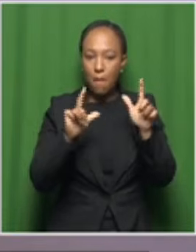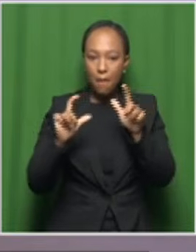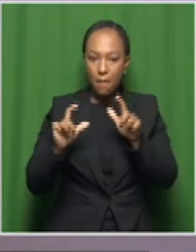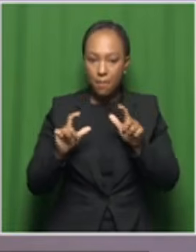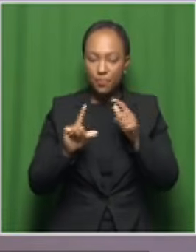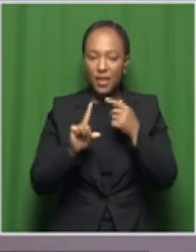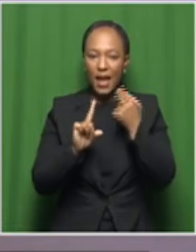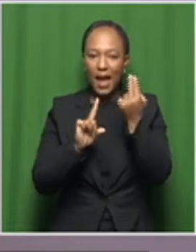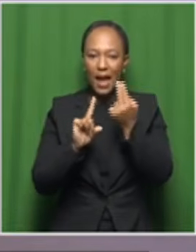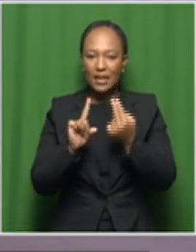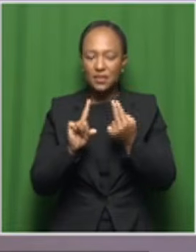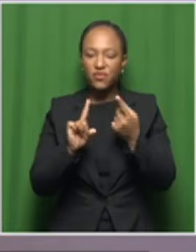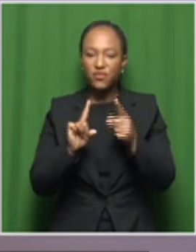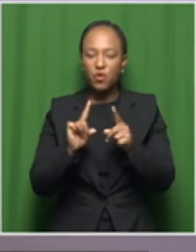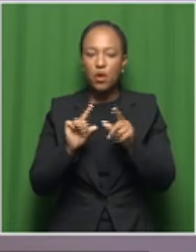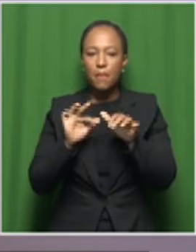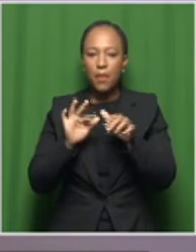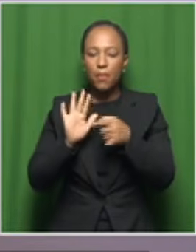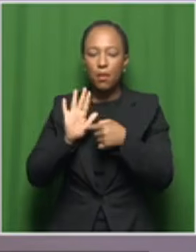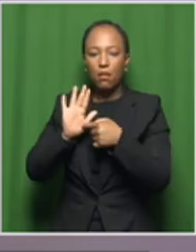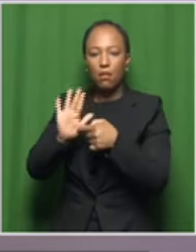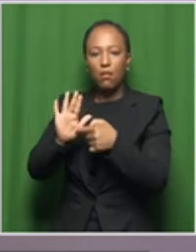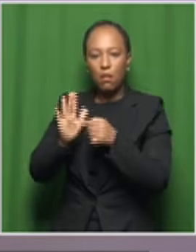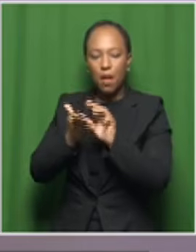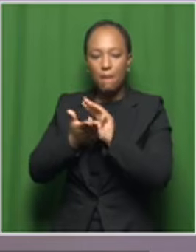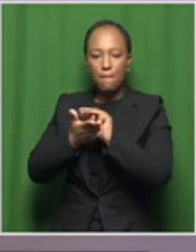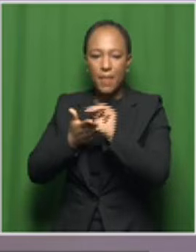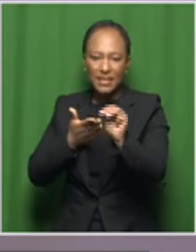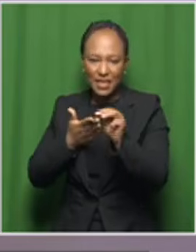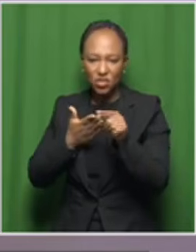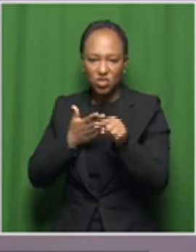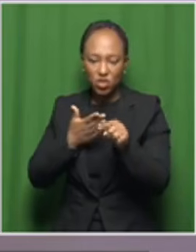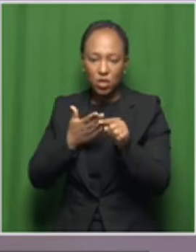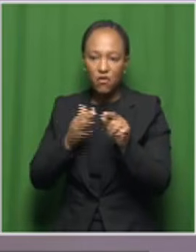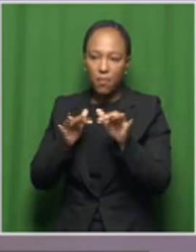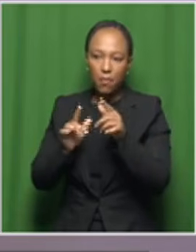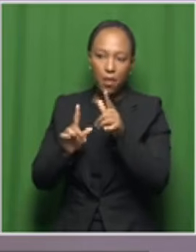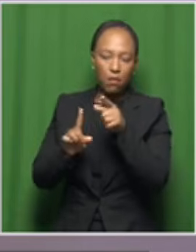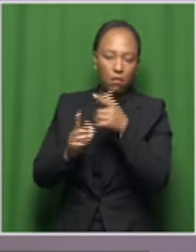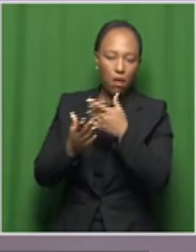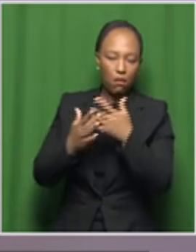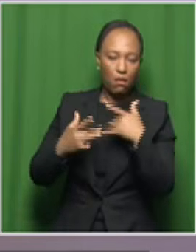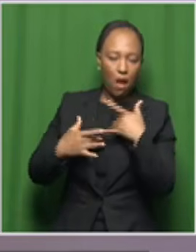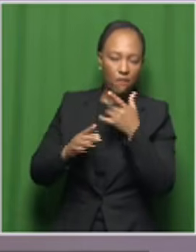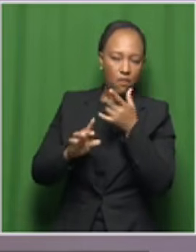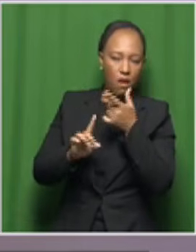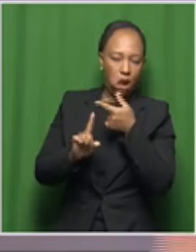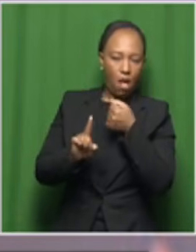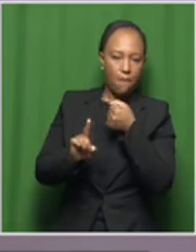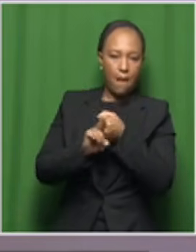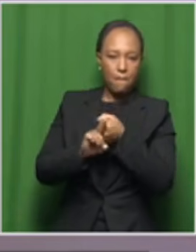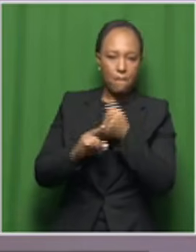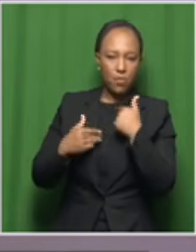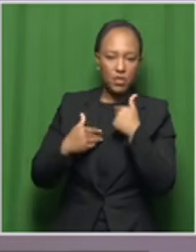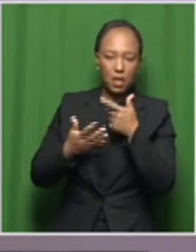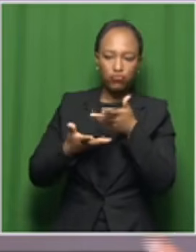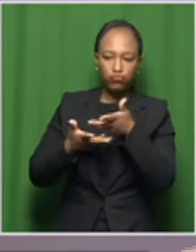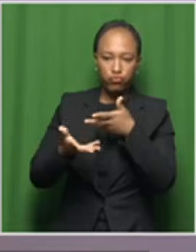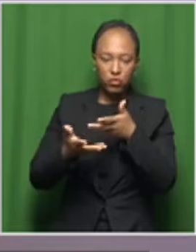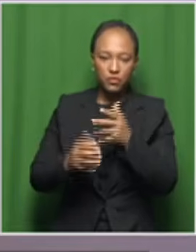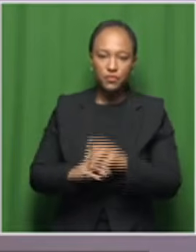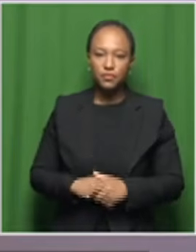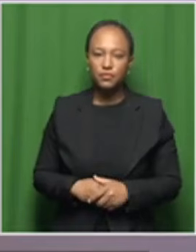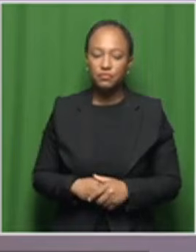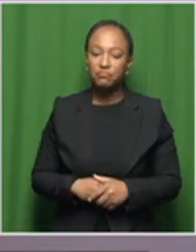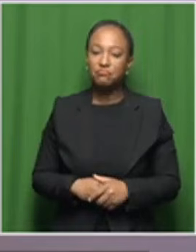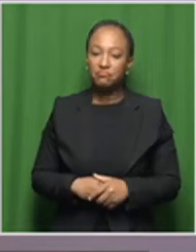for it to have a message out there and to have a certain reaction for people and to start conversations as well. Well, you've birthed it and it takes